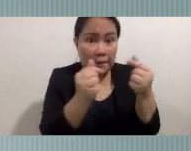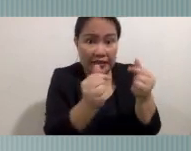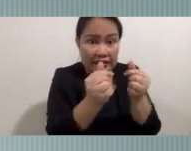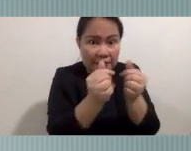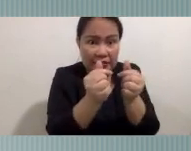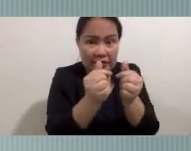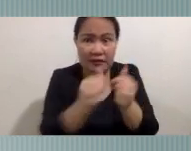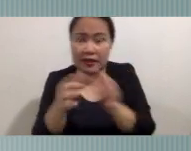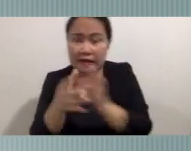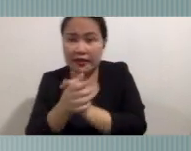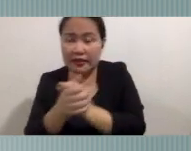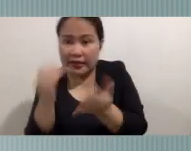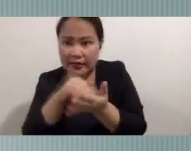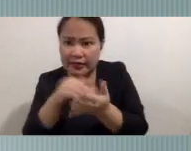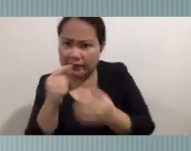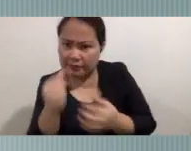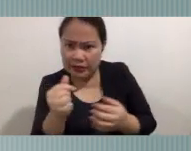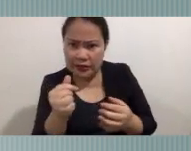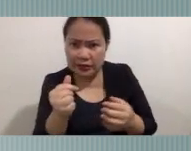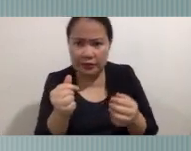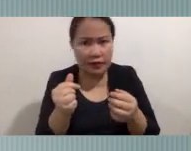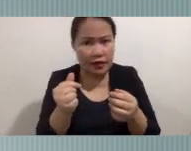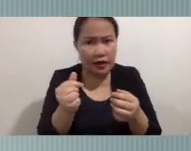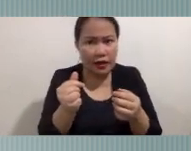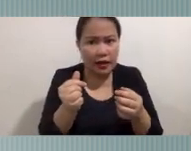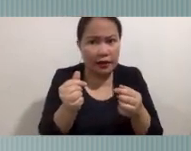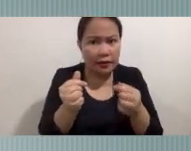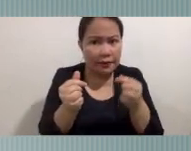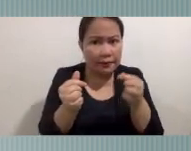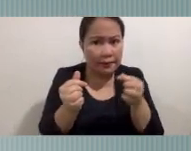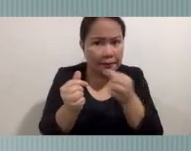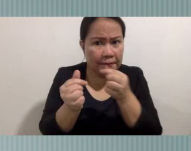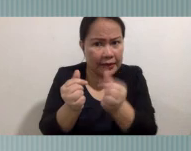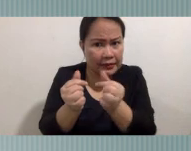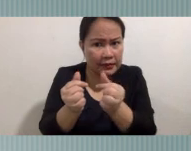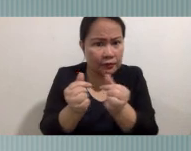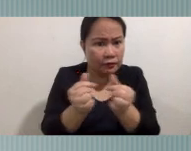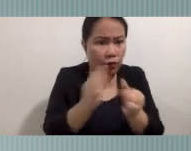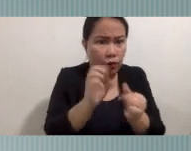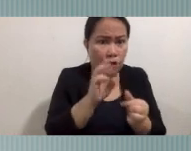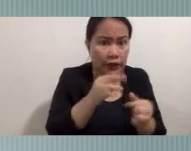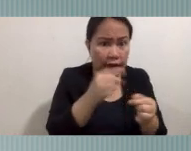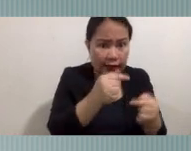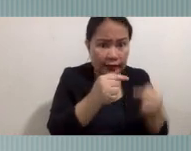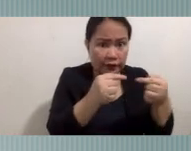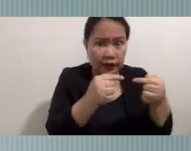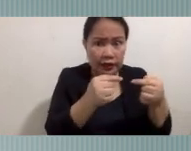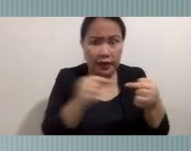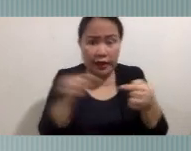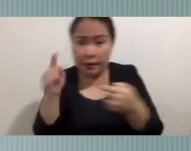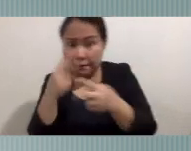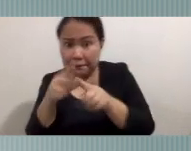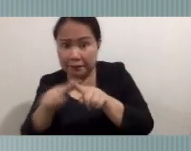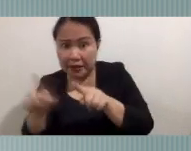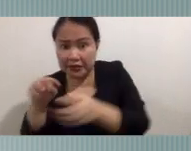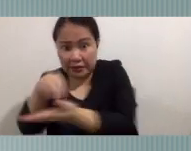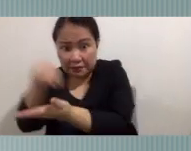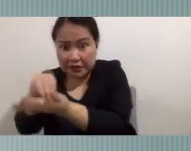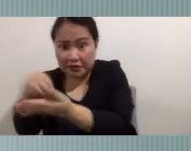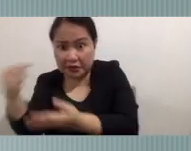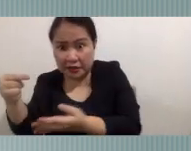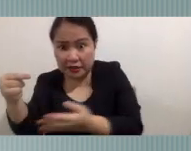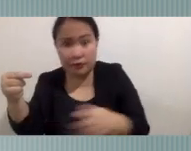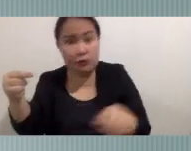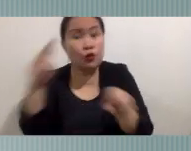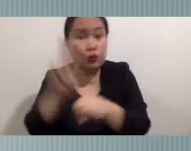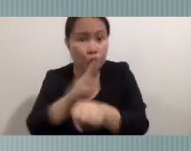since positive ulit, it's either both positive or both negative. So, since negative to, ang gagamitin mong